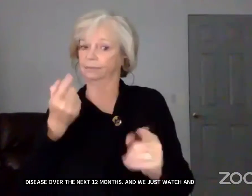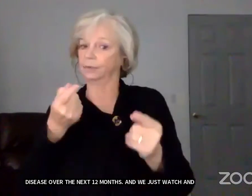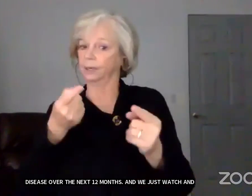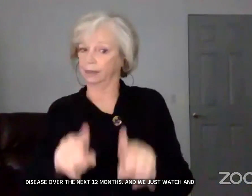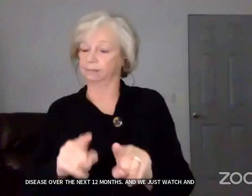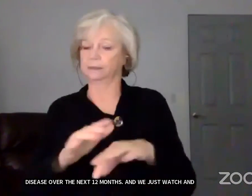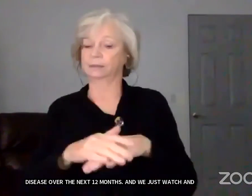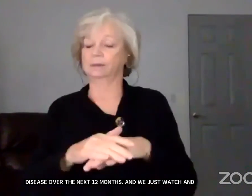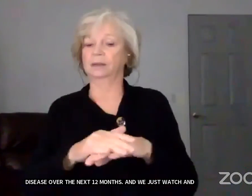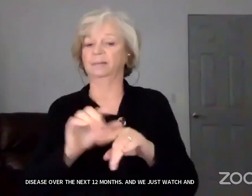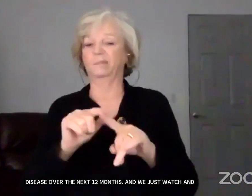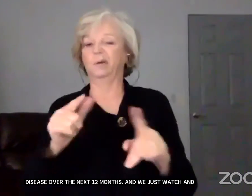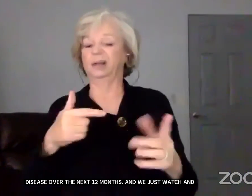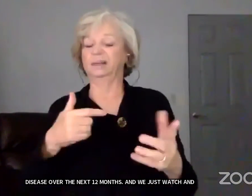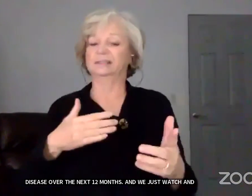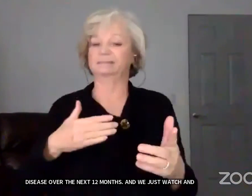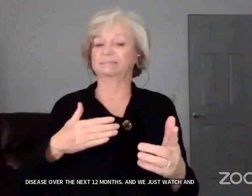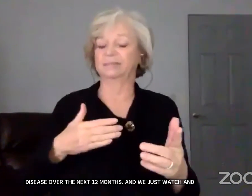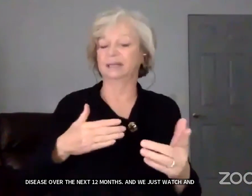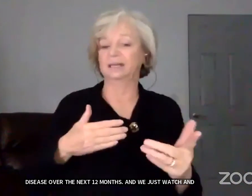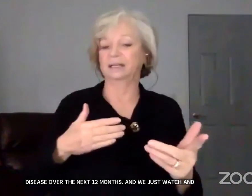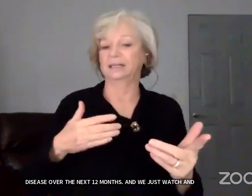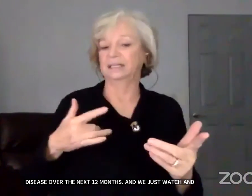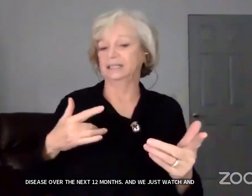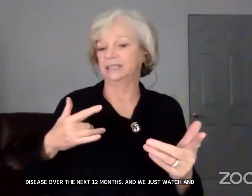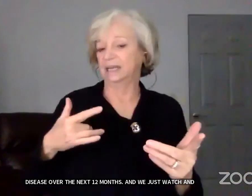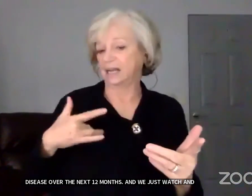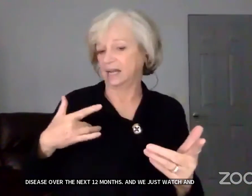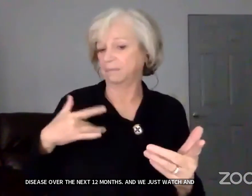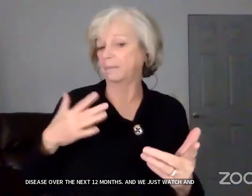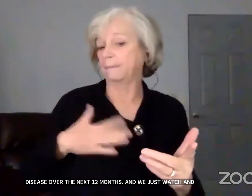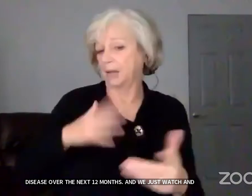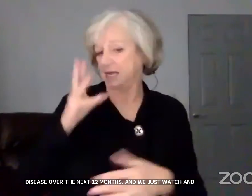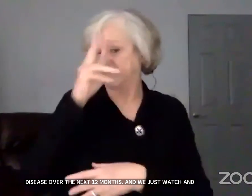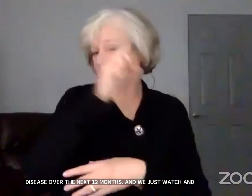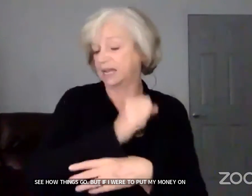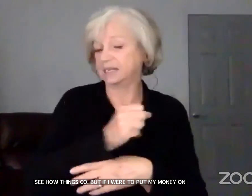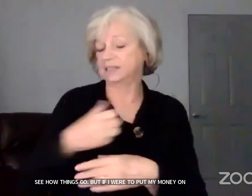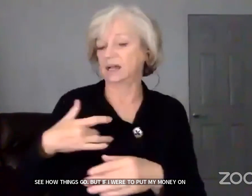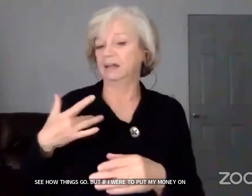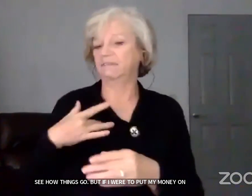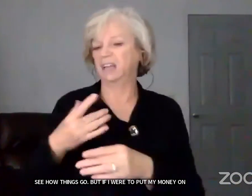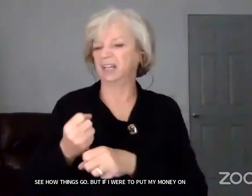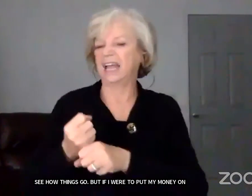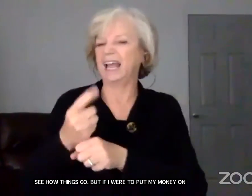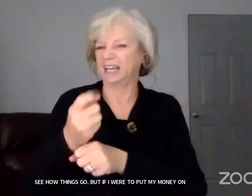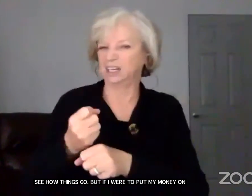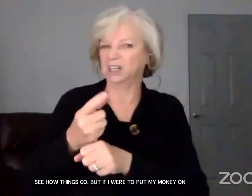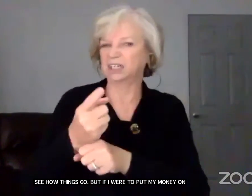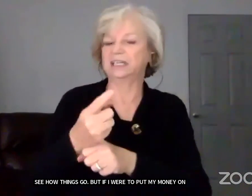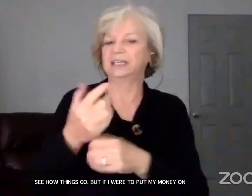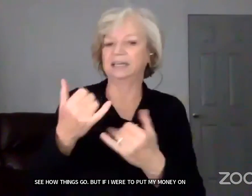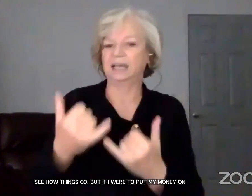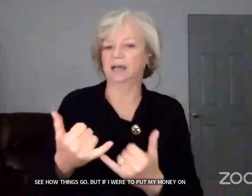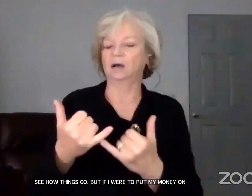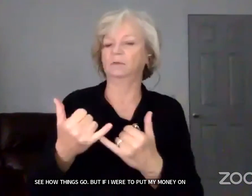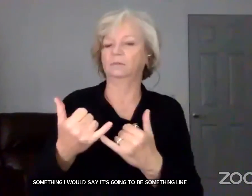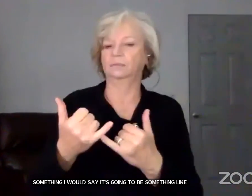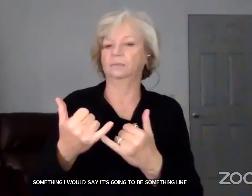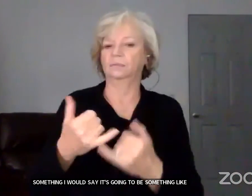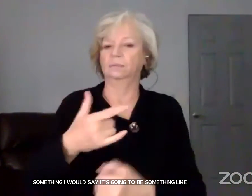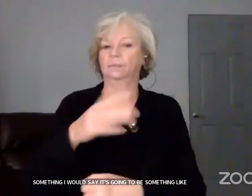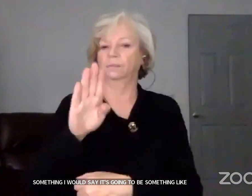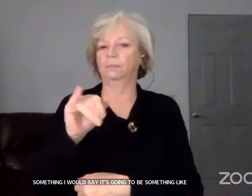if I were to put my money on something, I would say it's going to be something like annual boosters, at least for the time being.